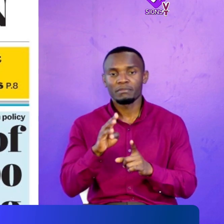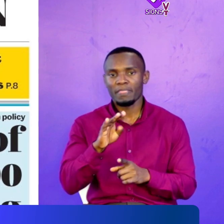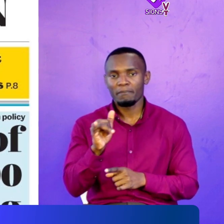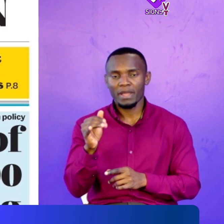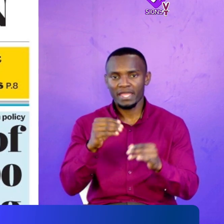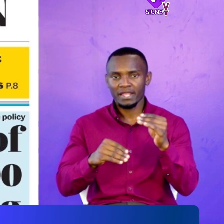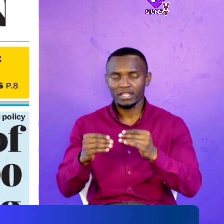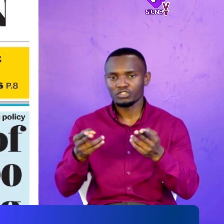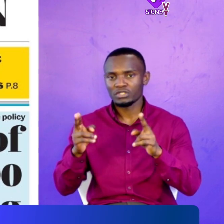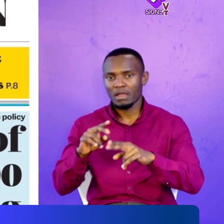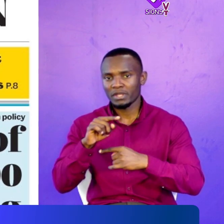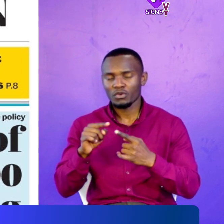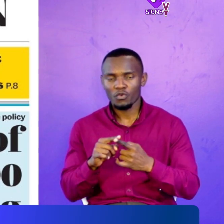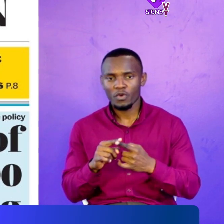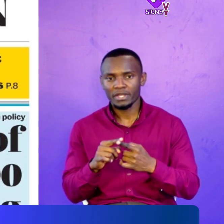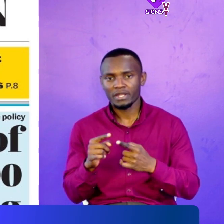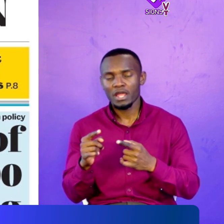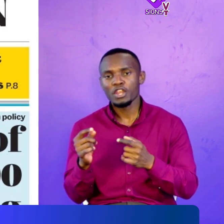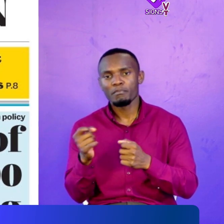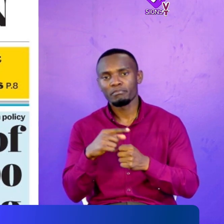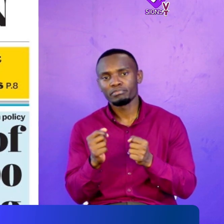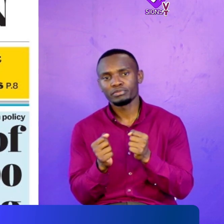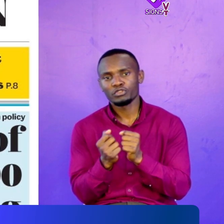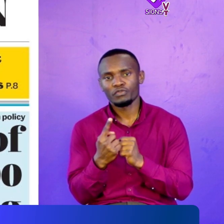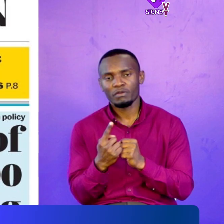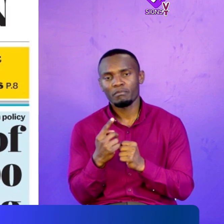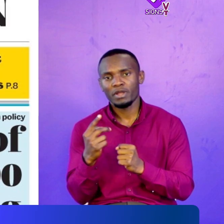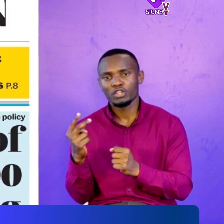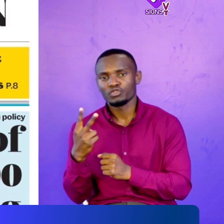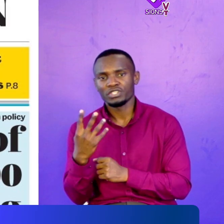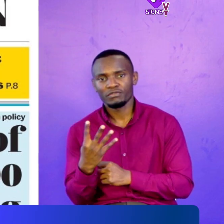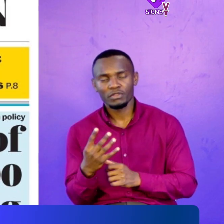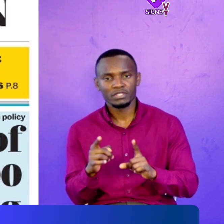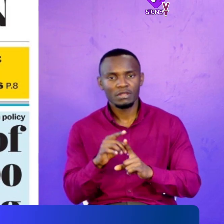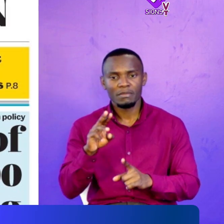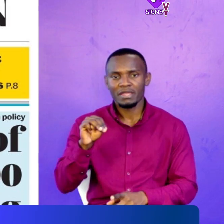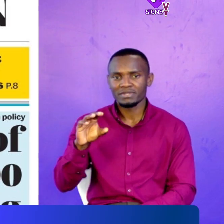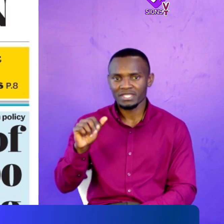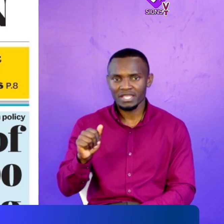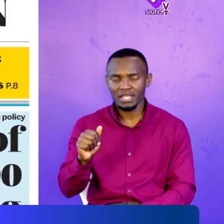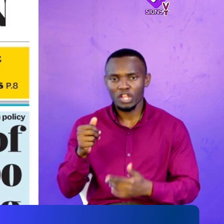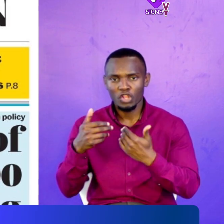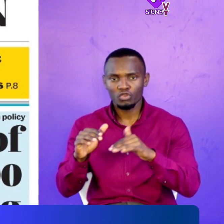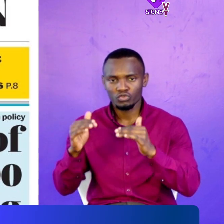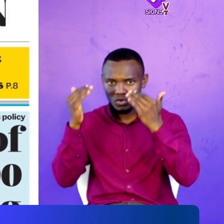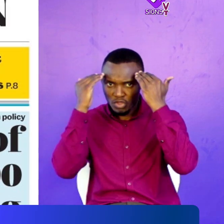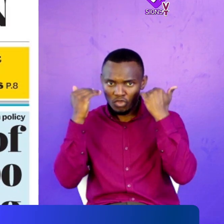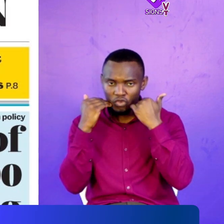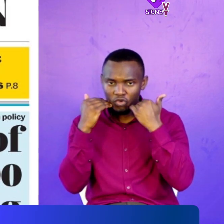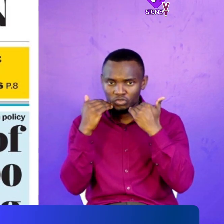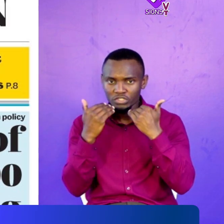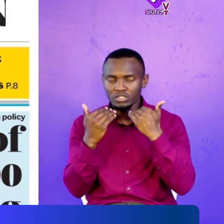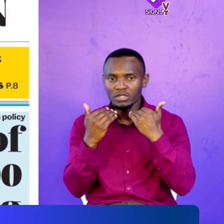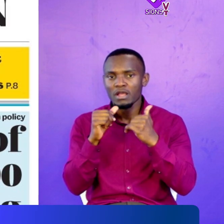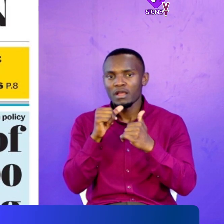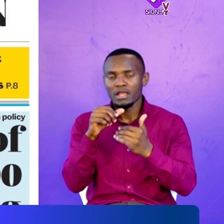November 24th. Yes. And MCAs lose court battle for more hefty allowances. That story